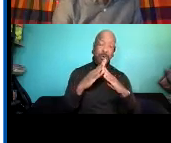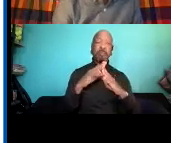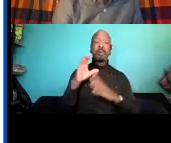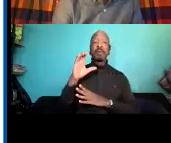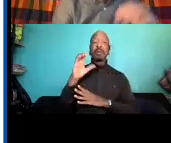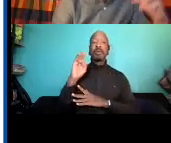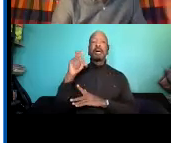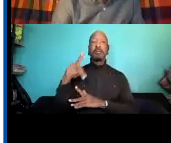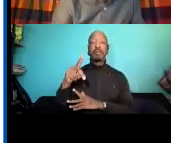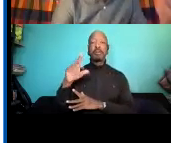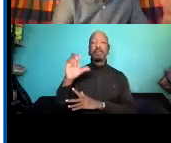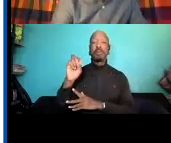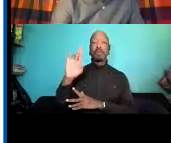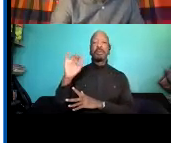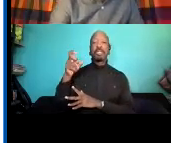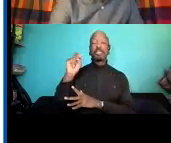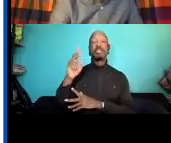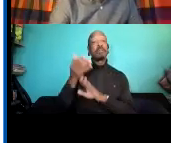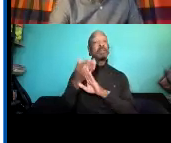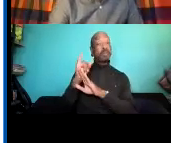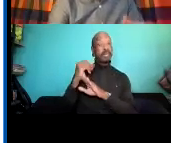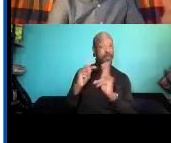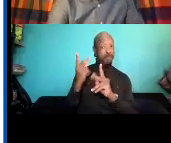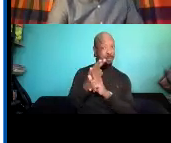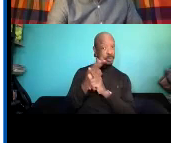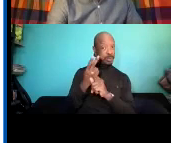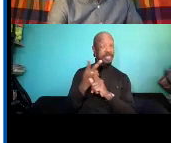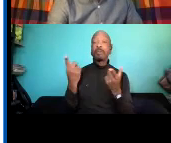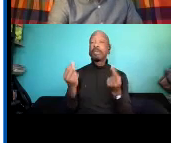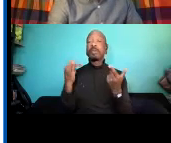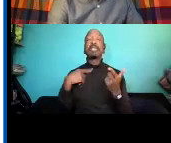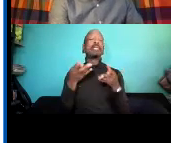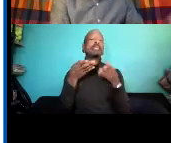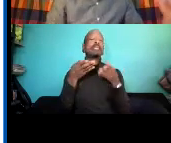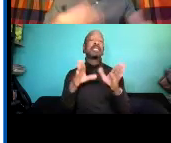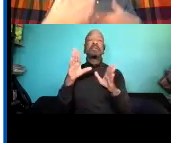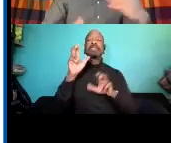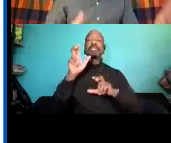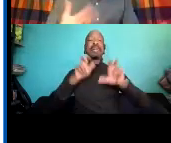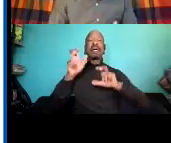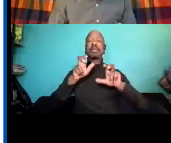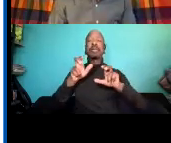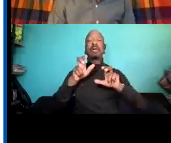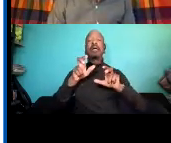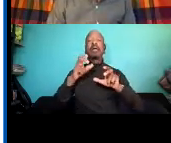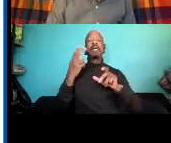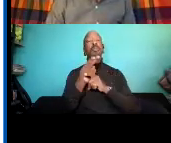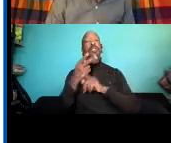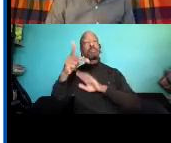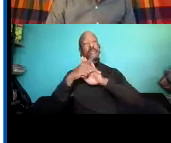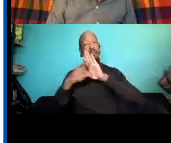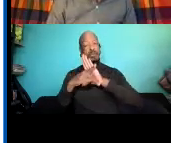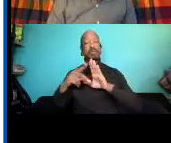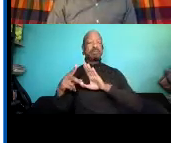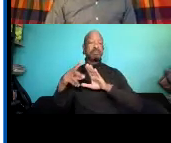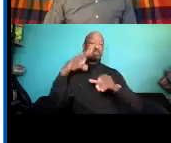But before more people were using cooperative corporations, they were taking that general stock corporation and then incorporating cooperative principles into